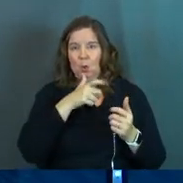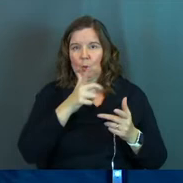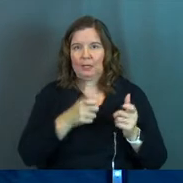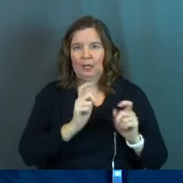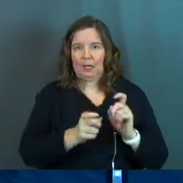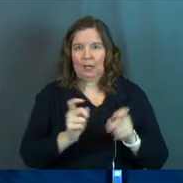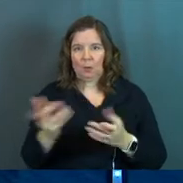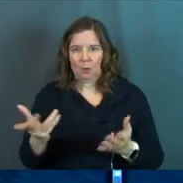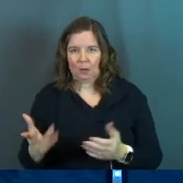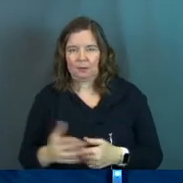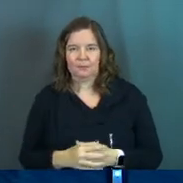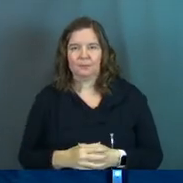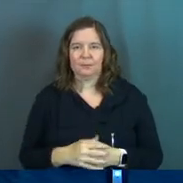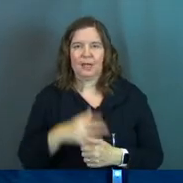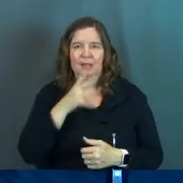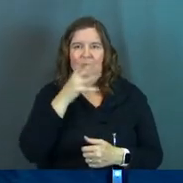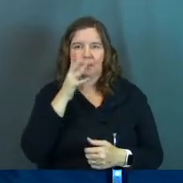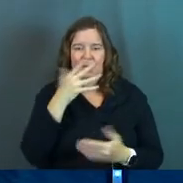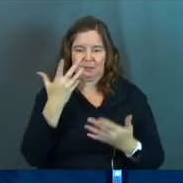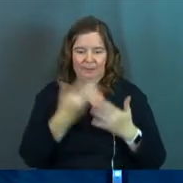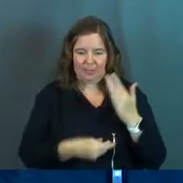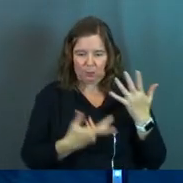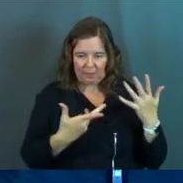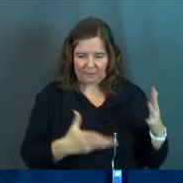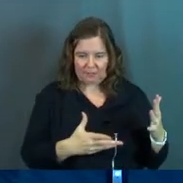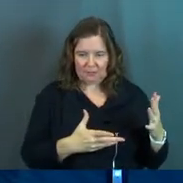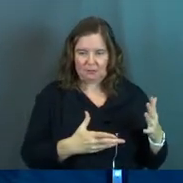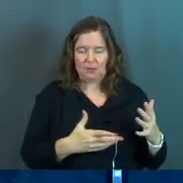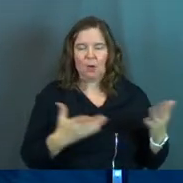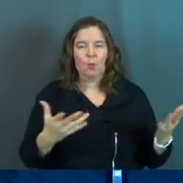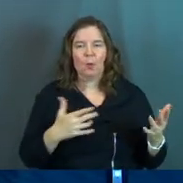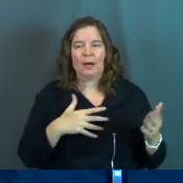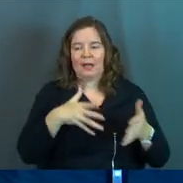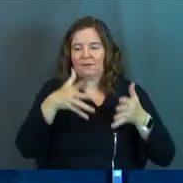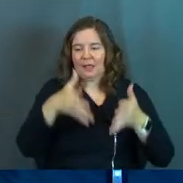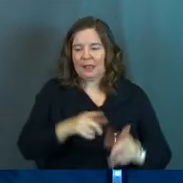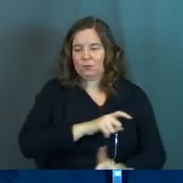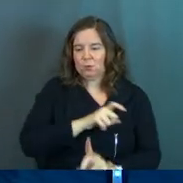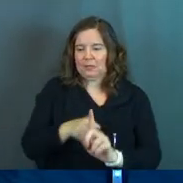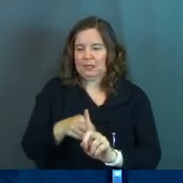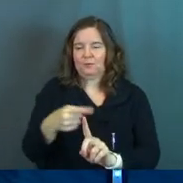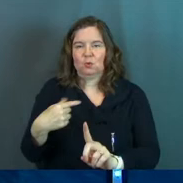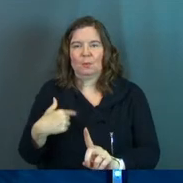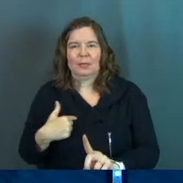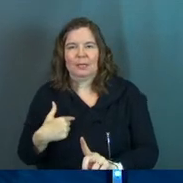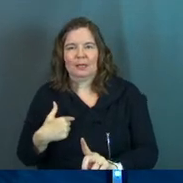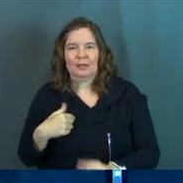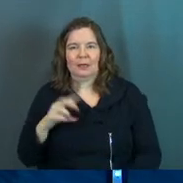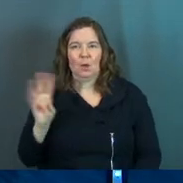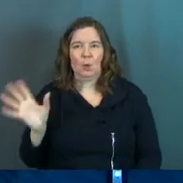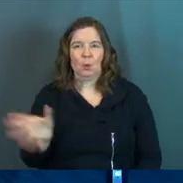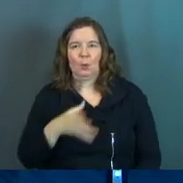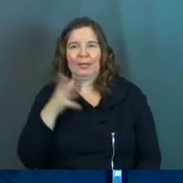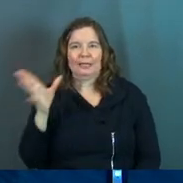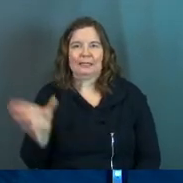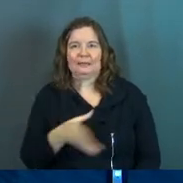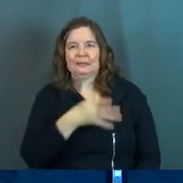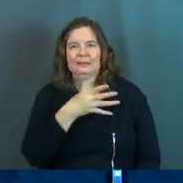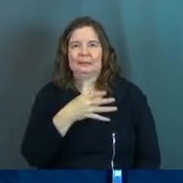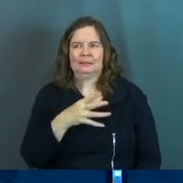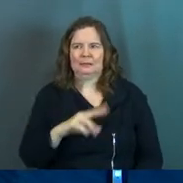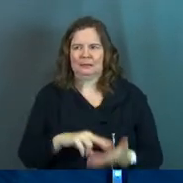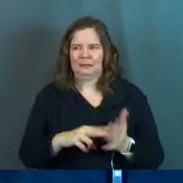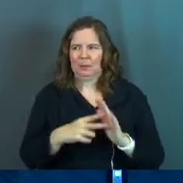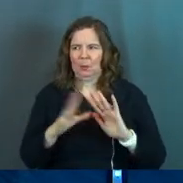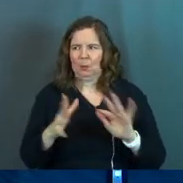and parents have passed away, and what have they left me? Wind. What